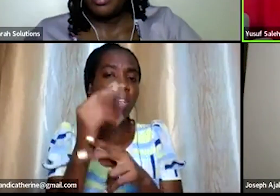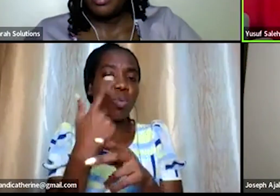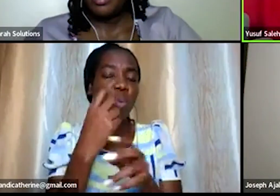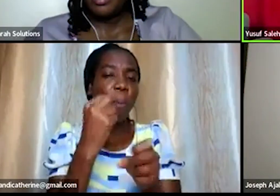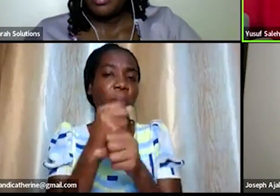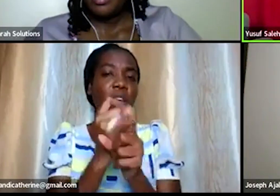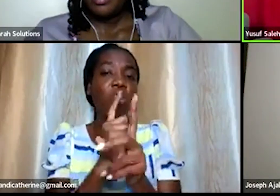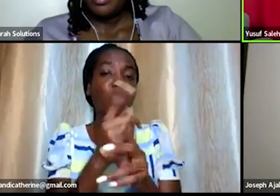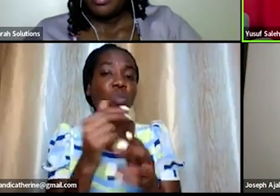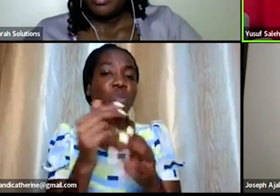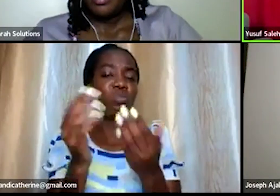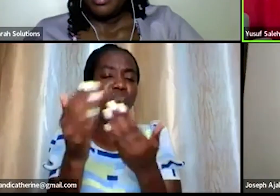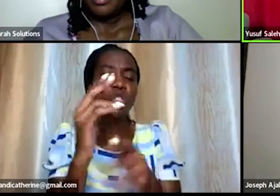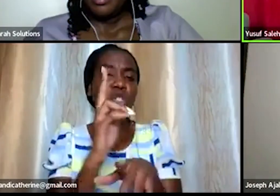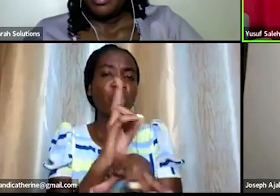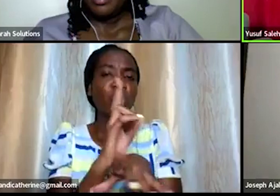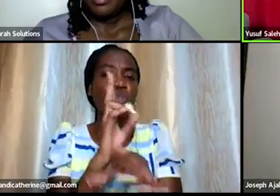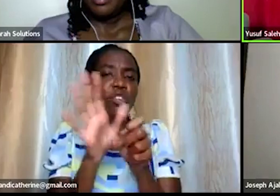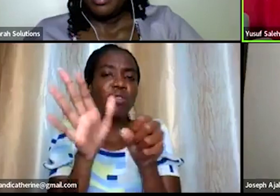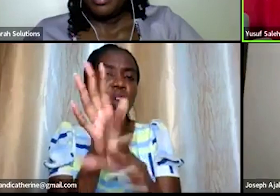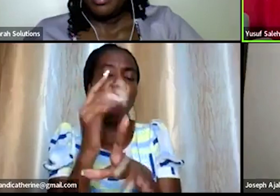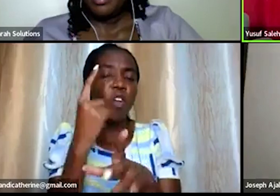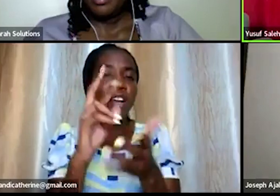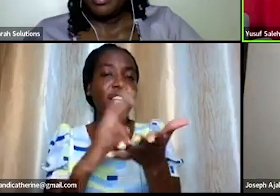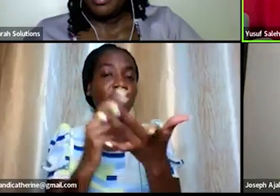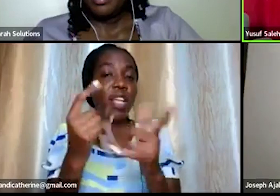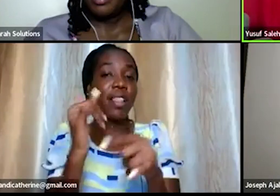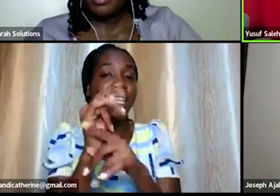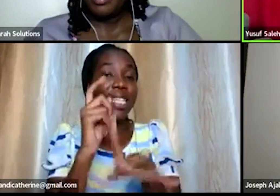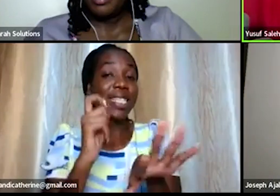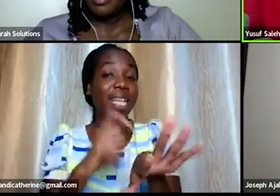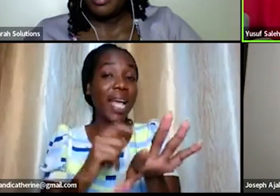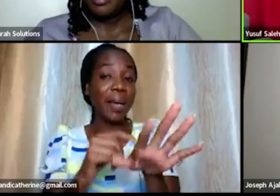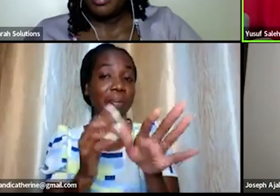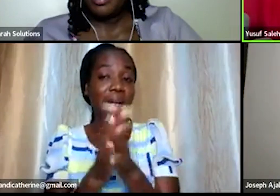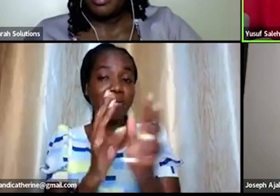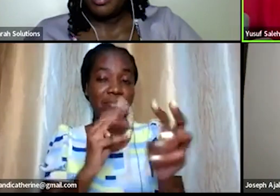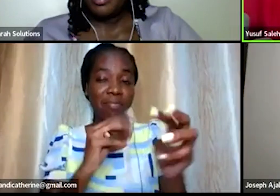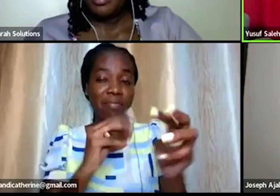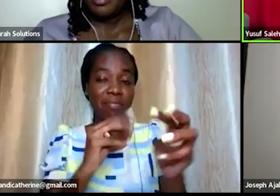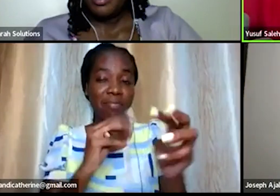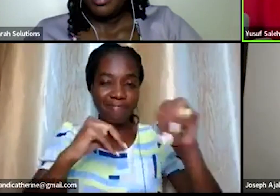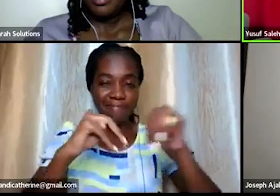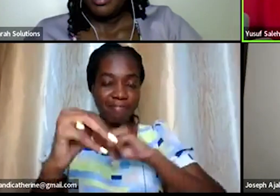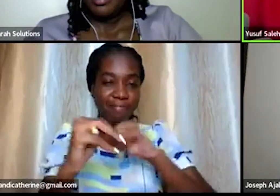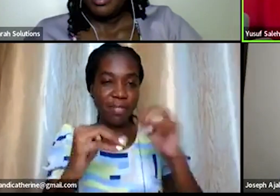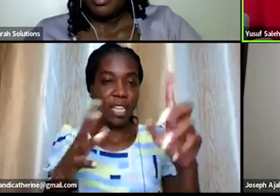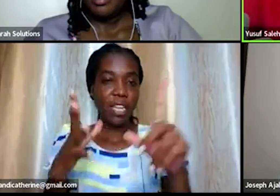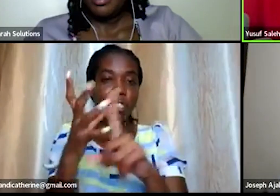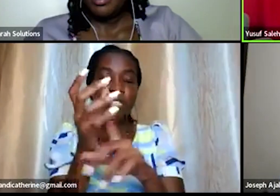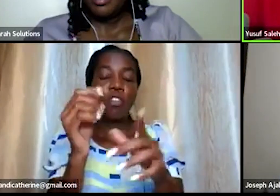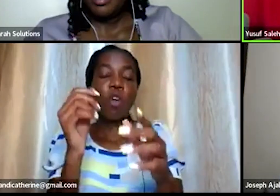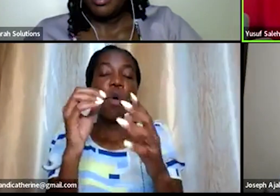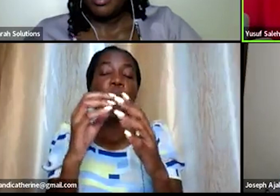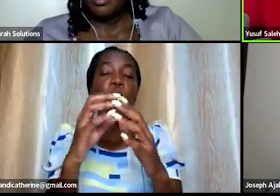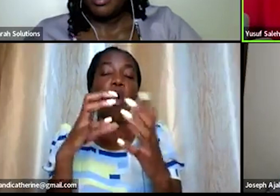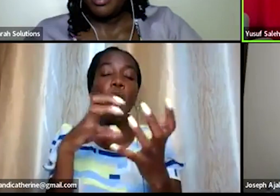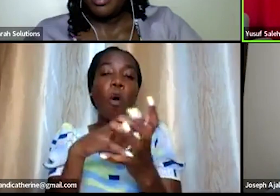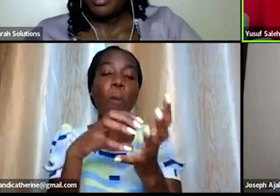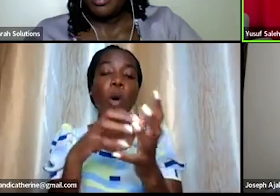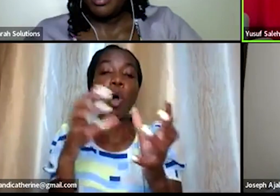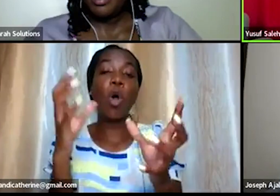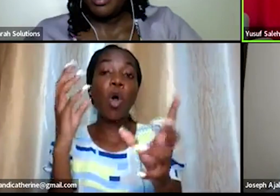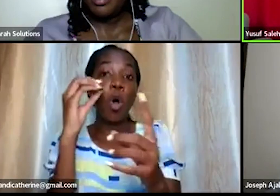the utilization of these resources, time and managing them to achieve the common goal that the organization